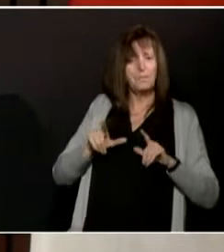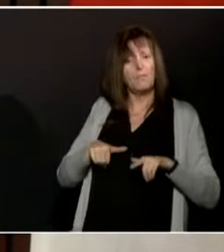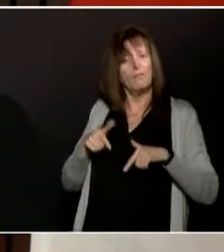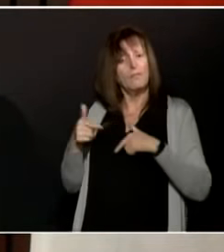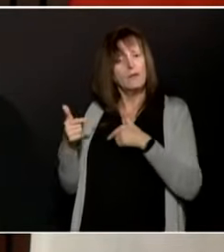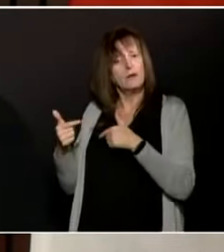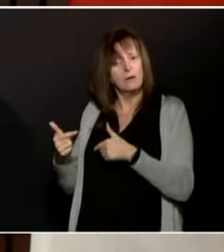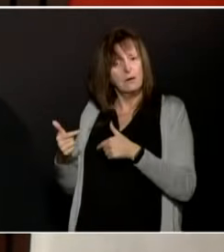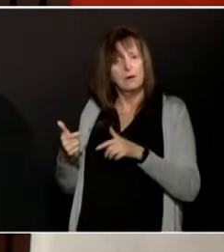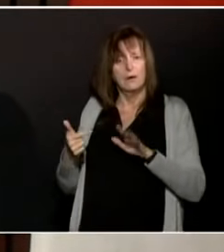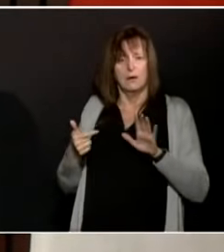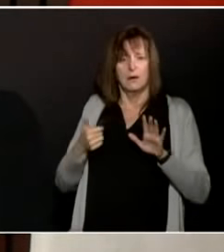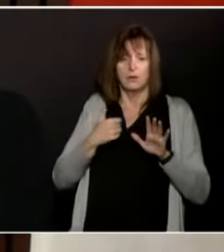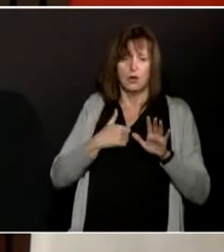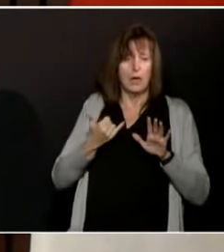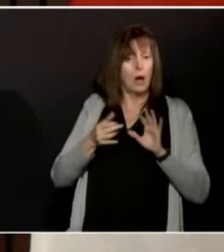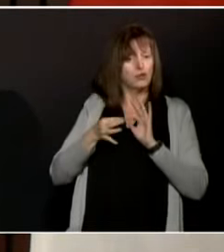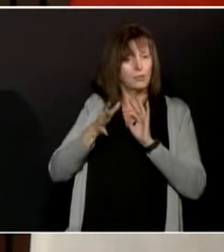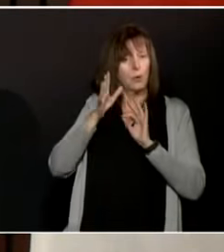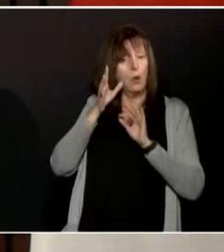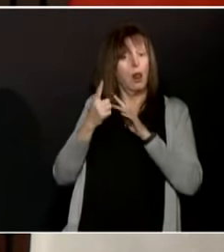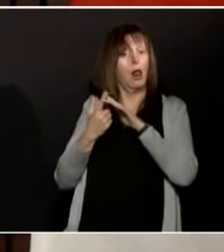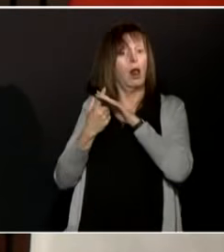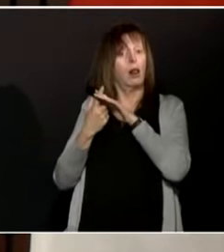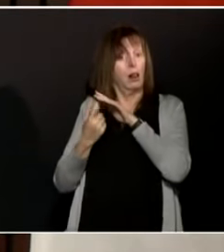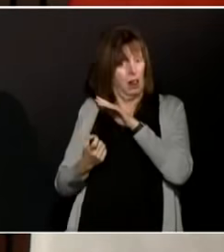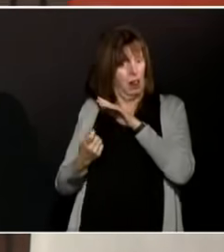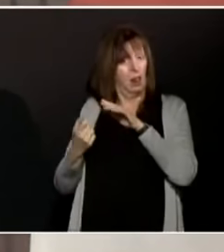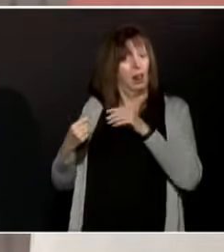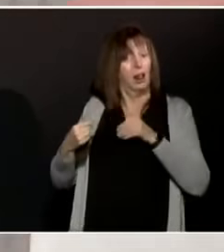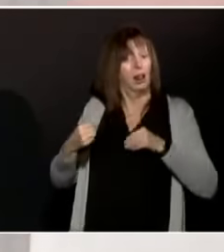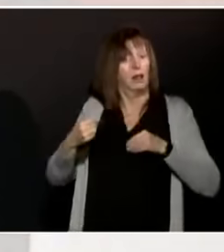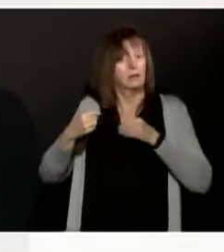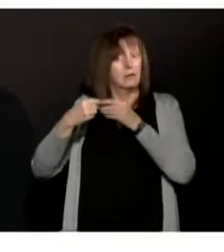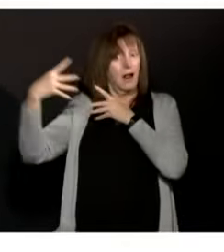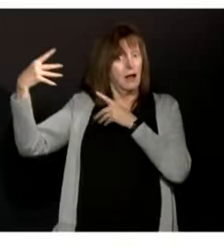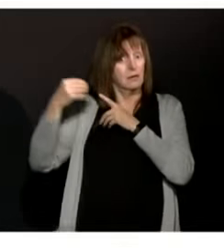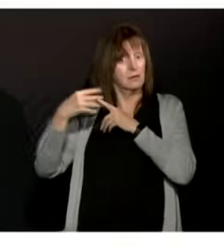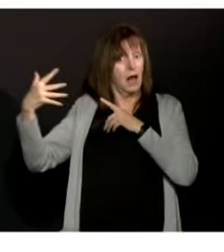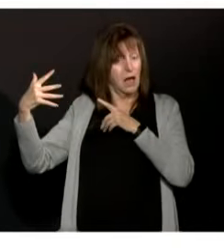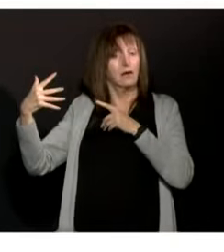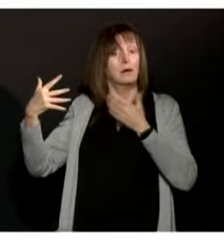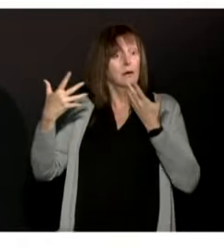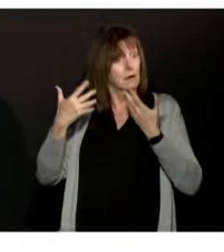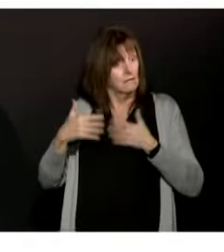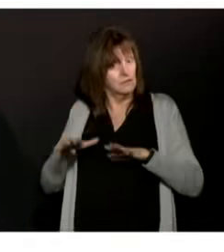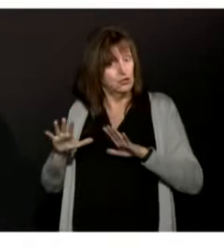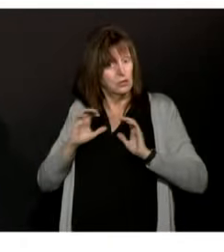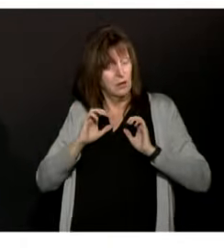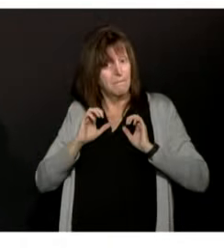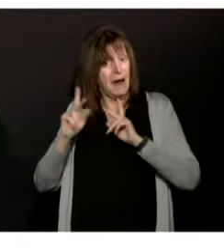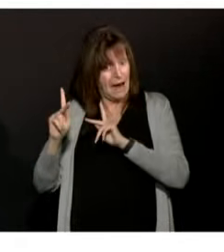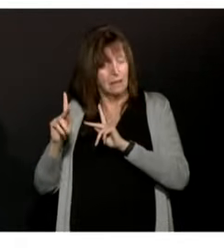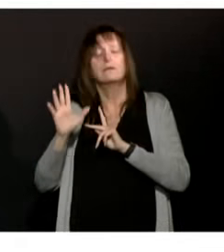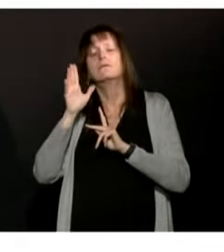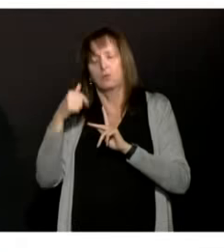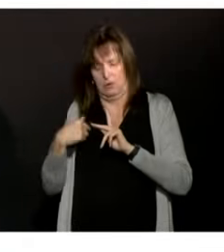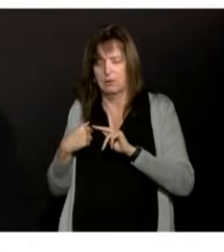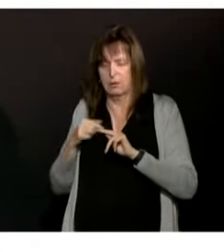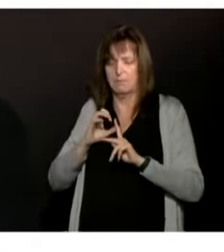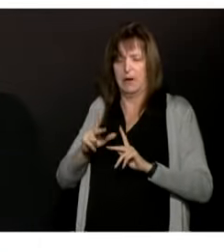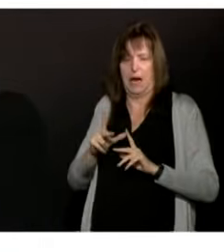disappear, but it will come back immediately following the slides. If we could put up the slides, please. Thank you.